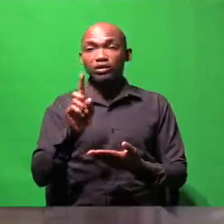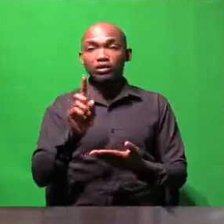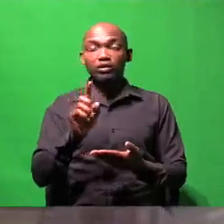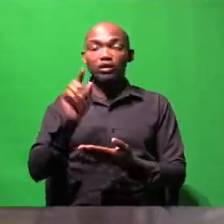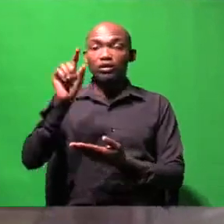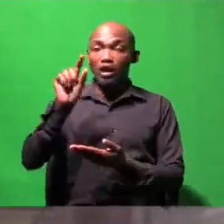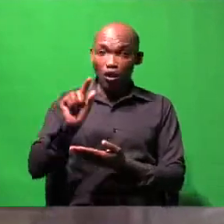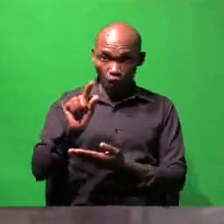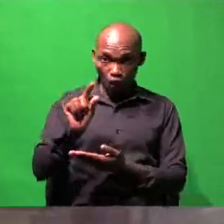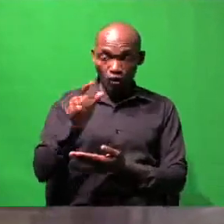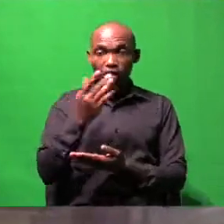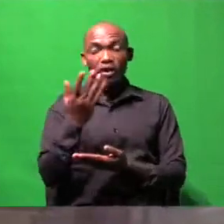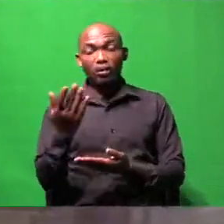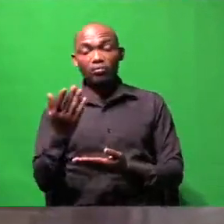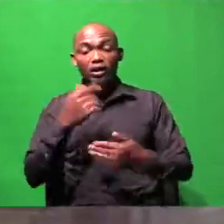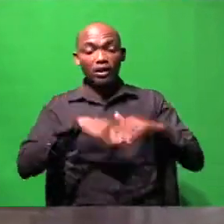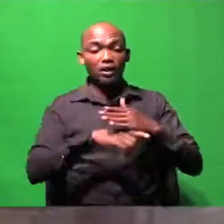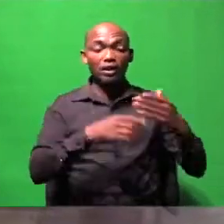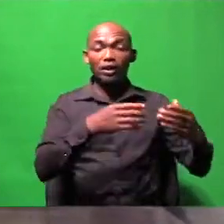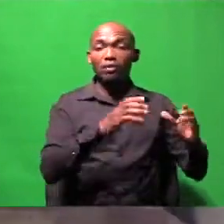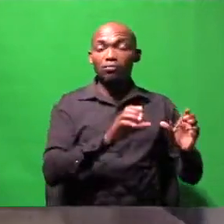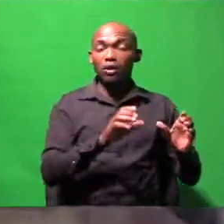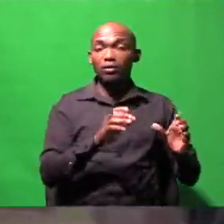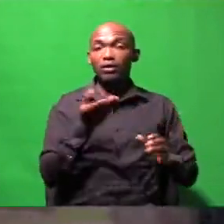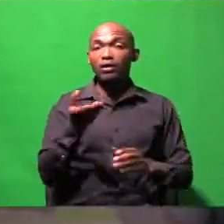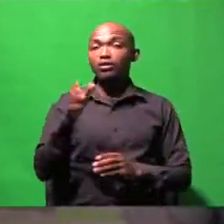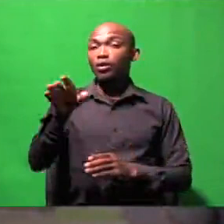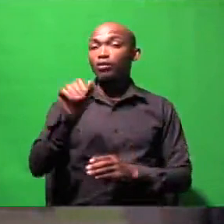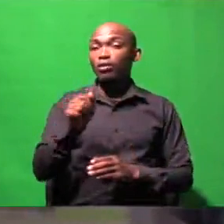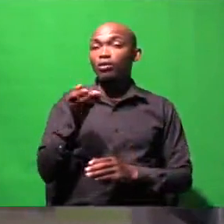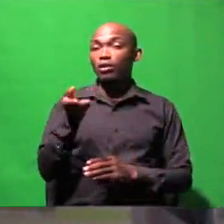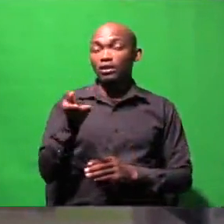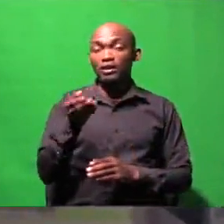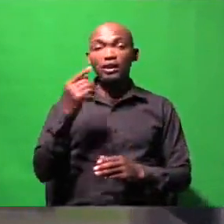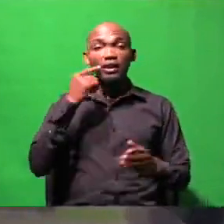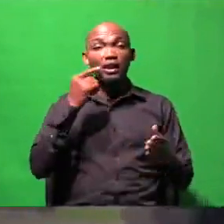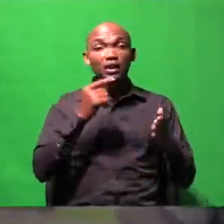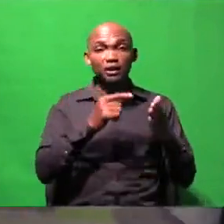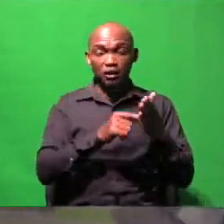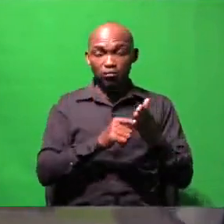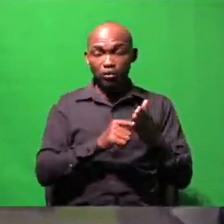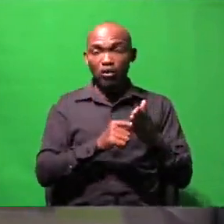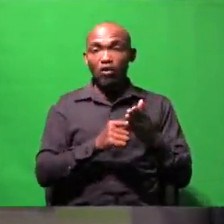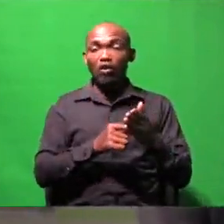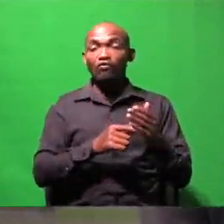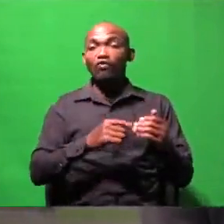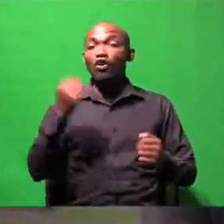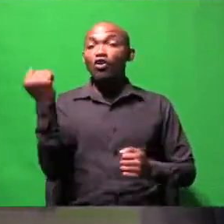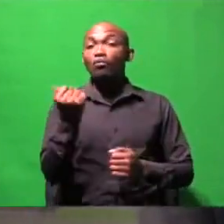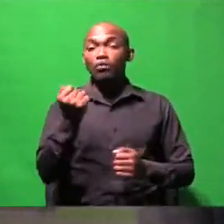compound. And that's why we call it an example of complex